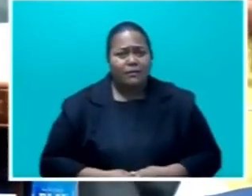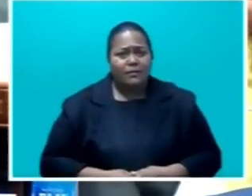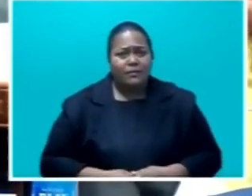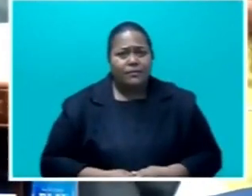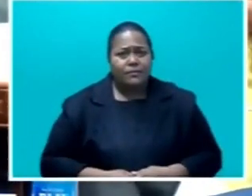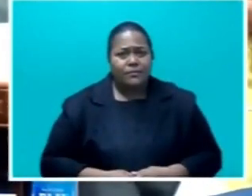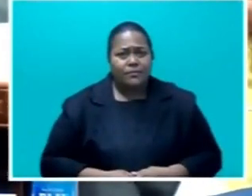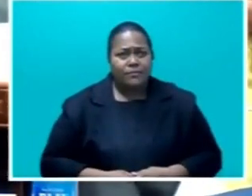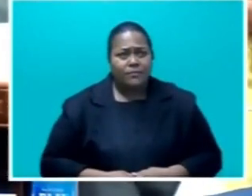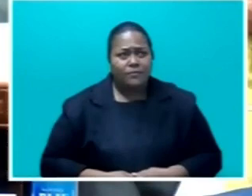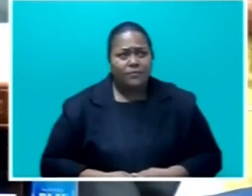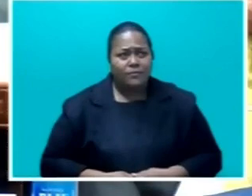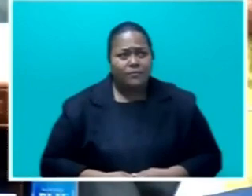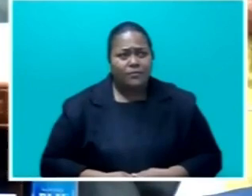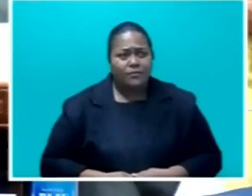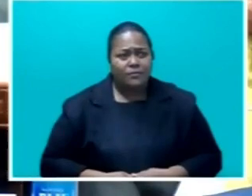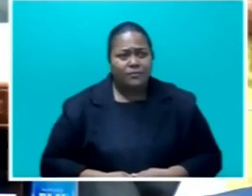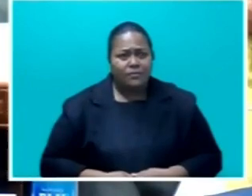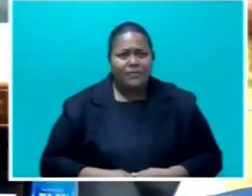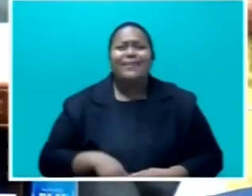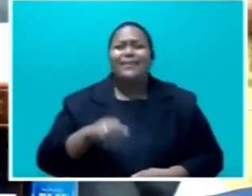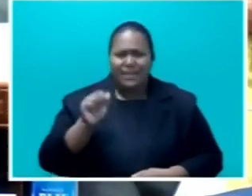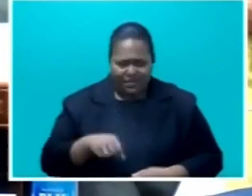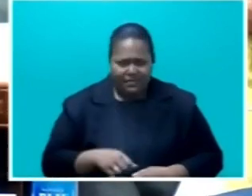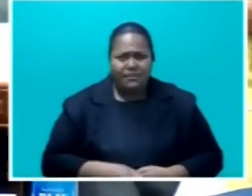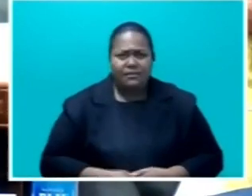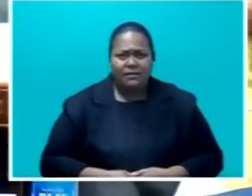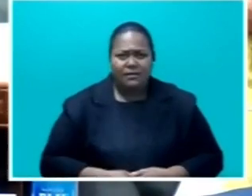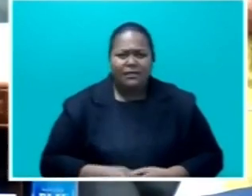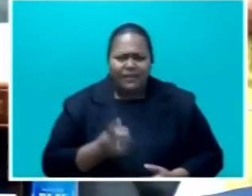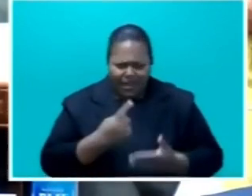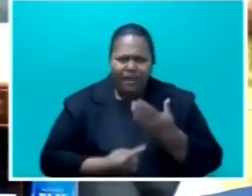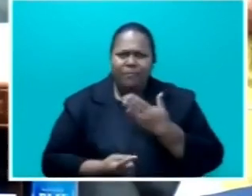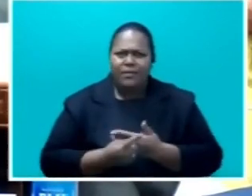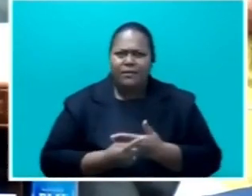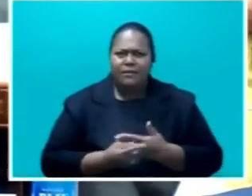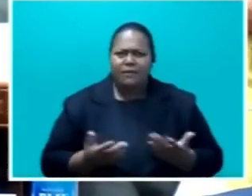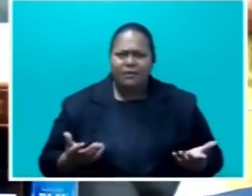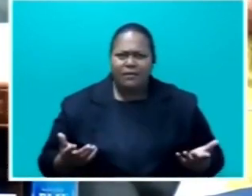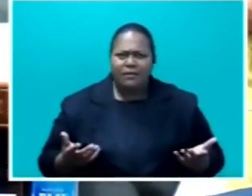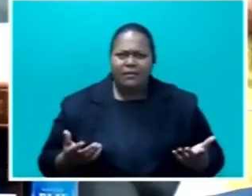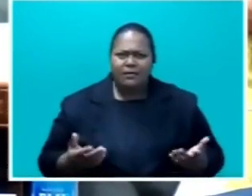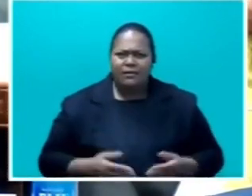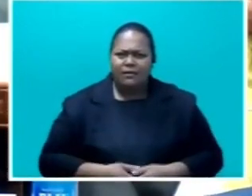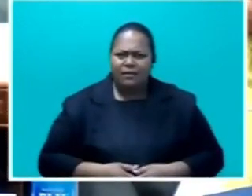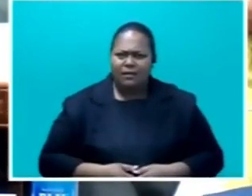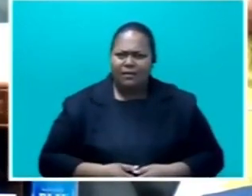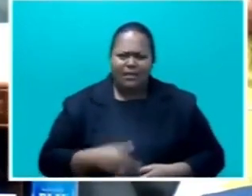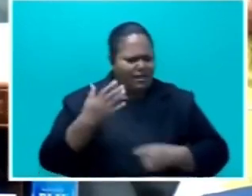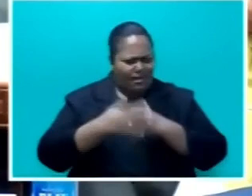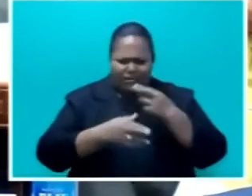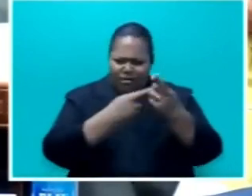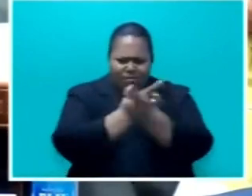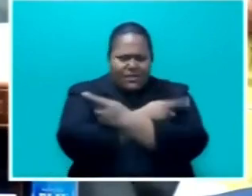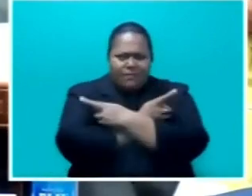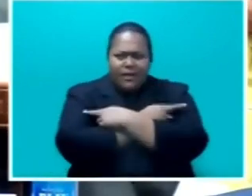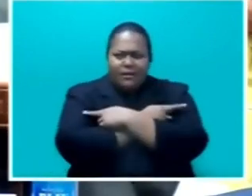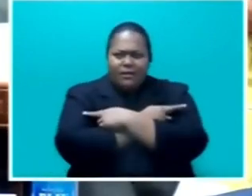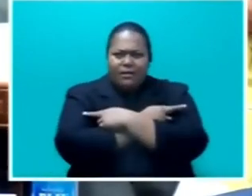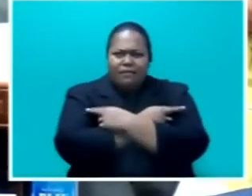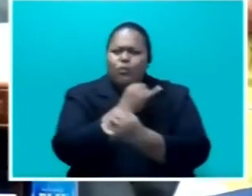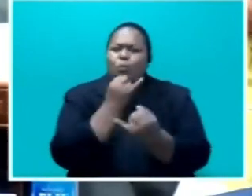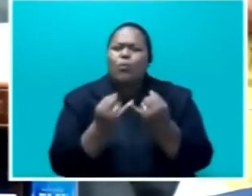Mr. Speaker, it was an act of arrogance and utmost disrespect of the worst